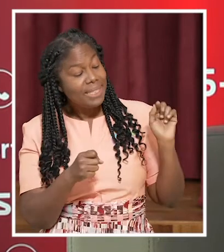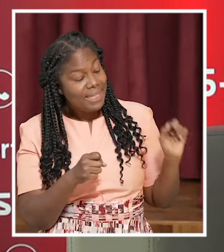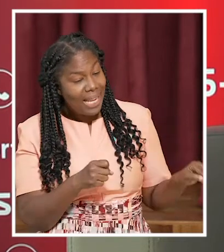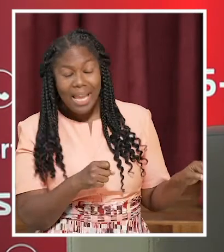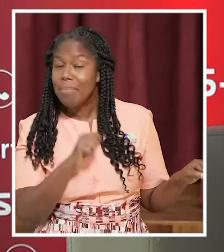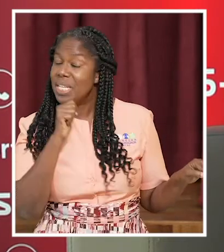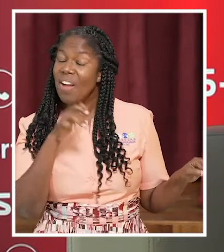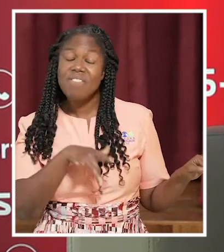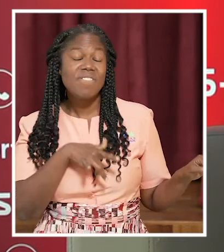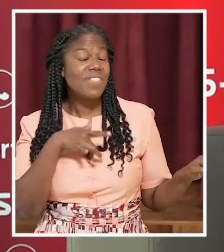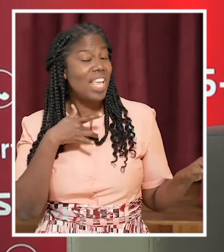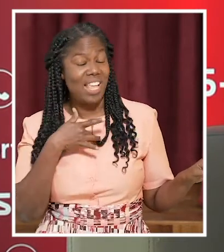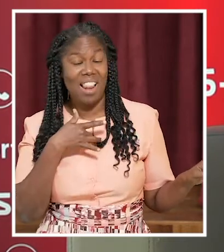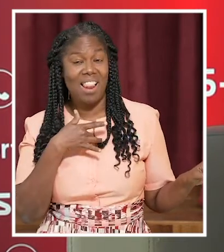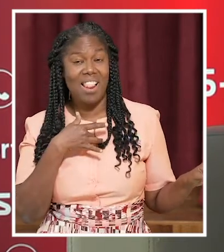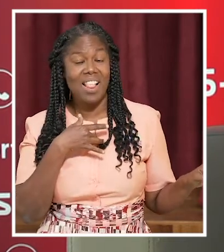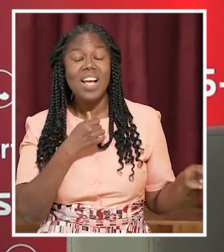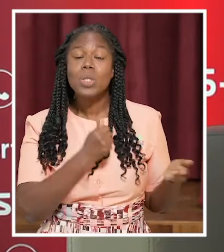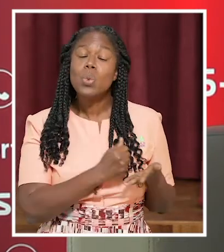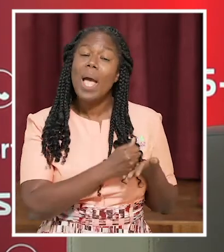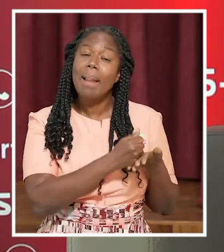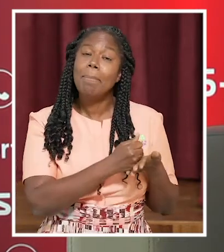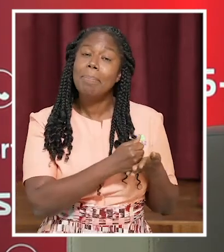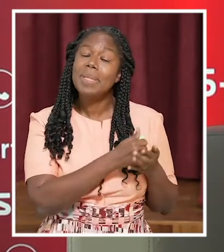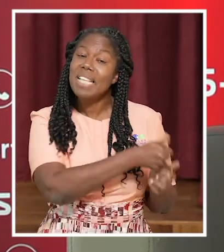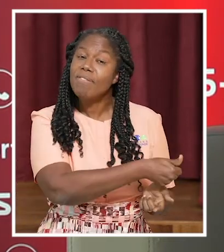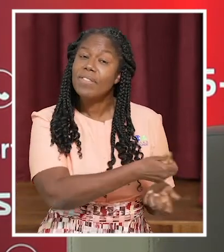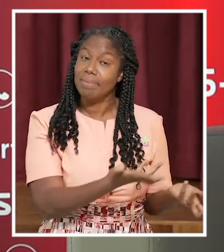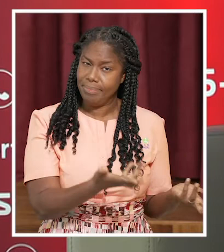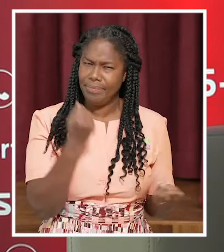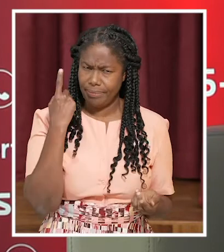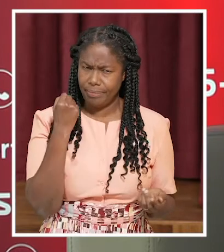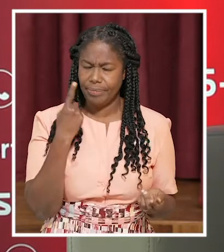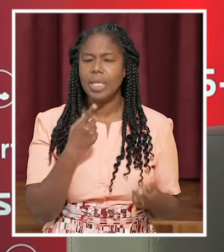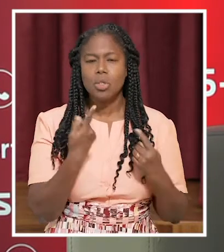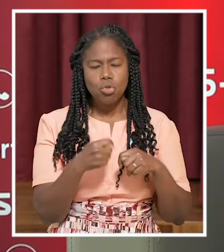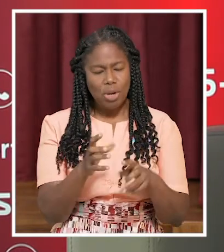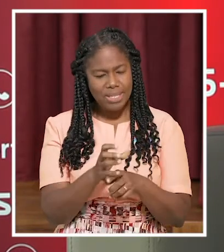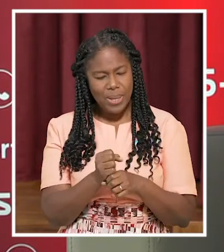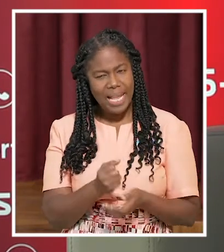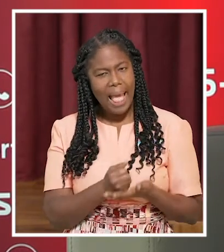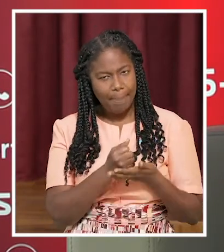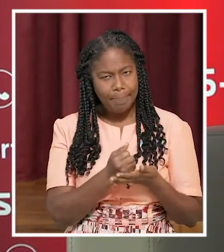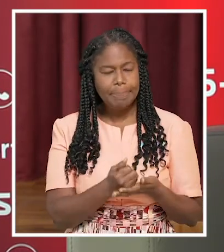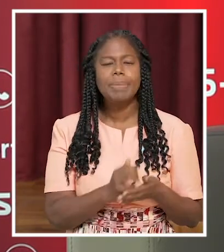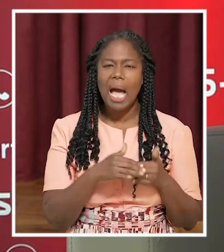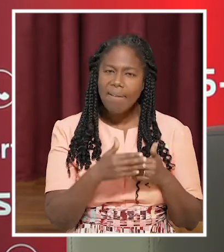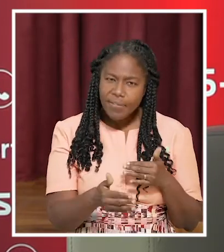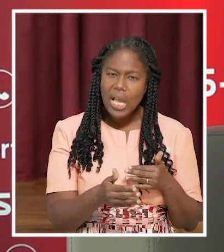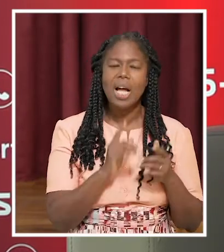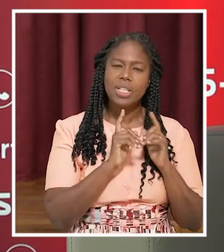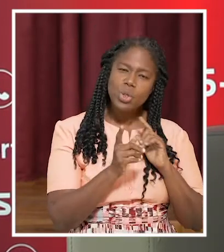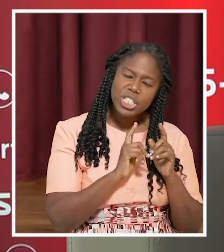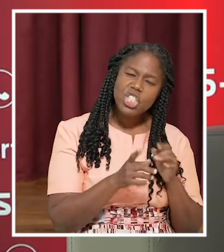may have to, as Dr. Otello said, there are a lot of resources right now where people can call. TTAP also